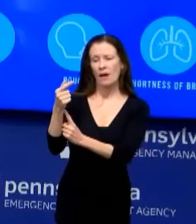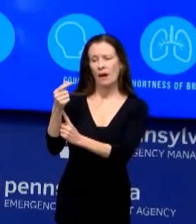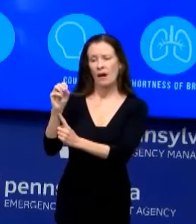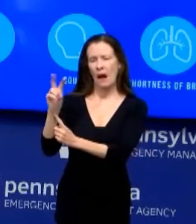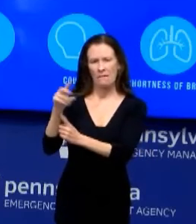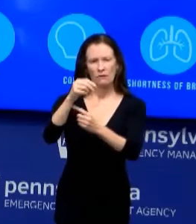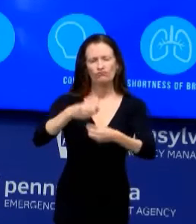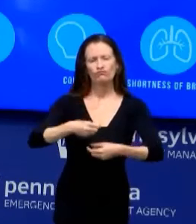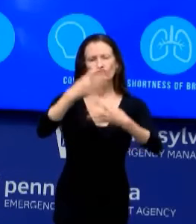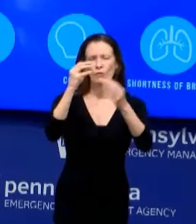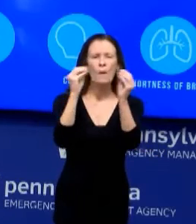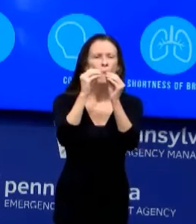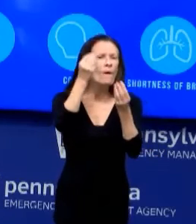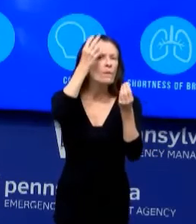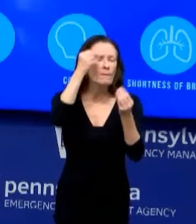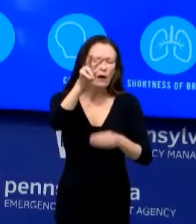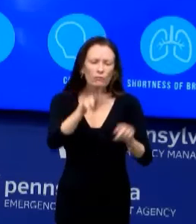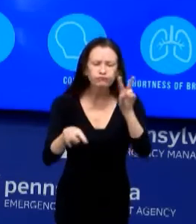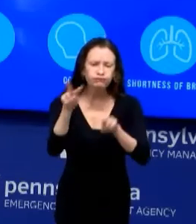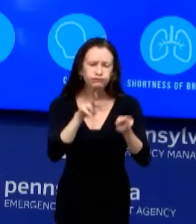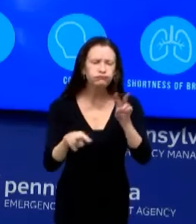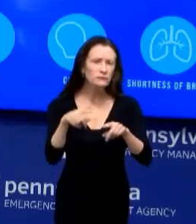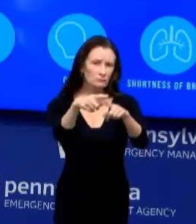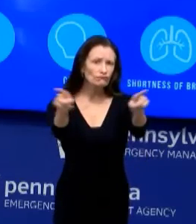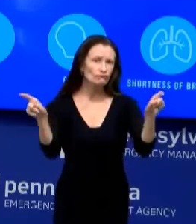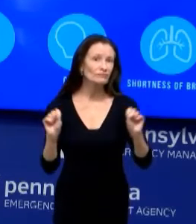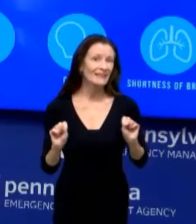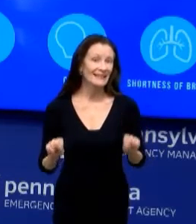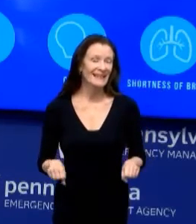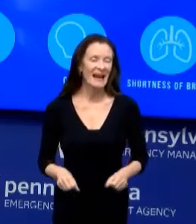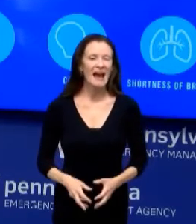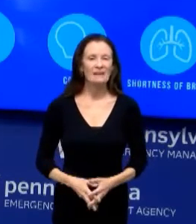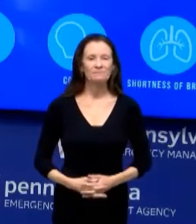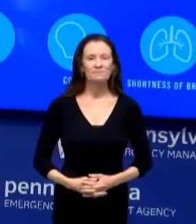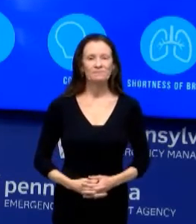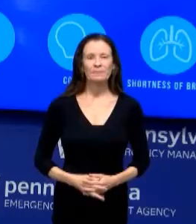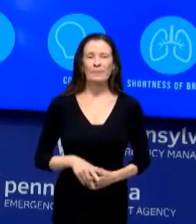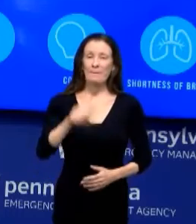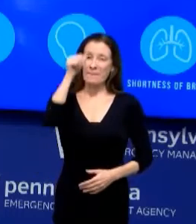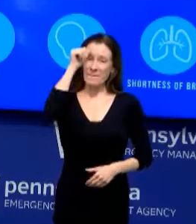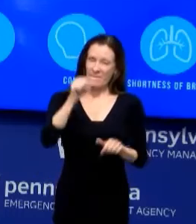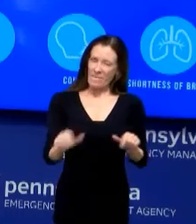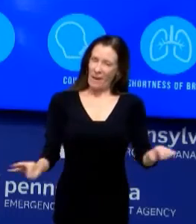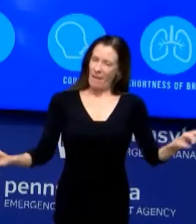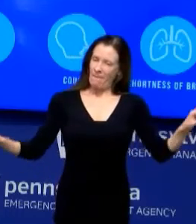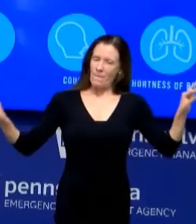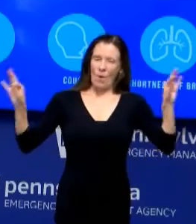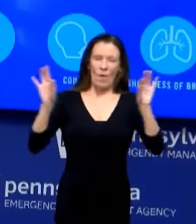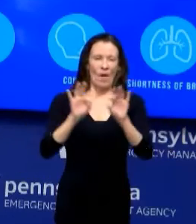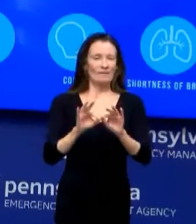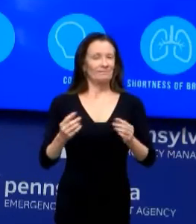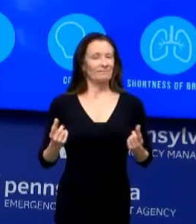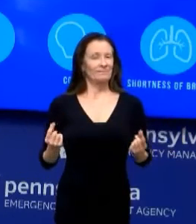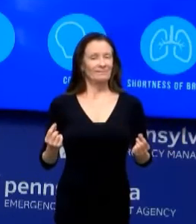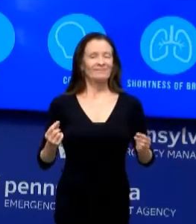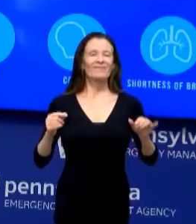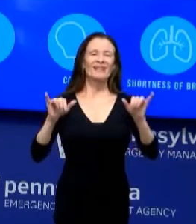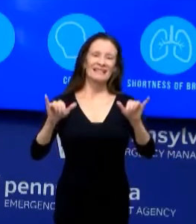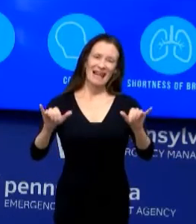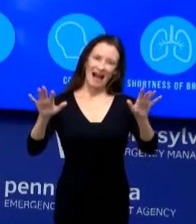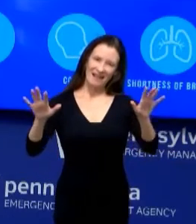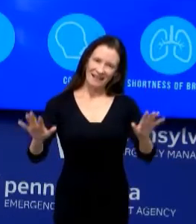And what is most important for Pennsylvanians to remember is stay calm, stay